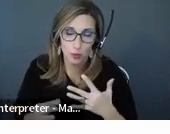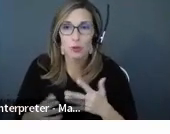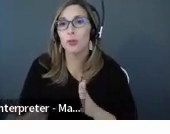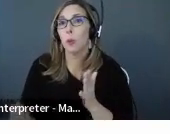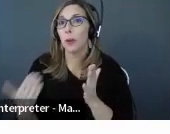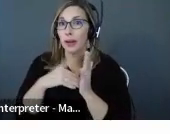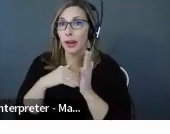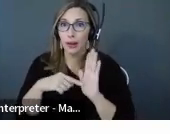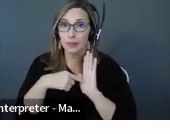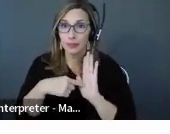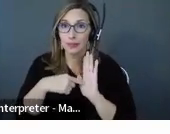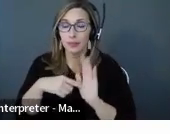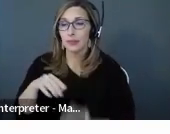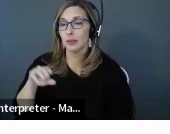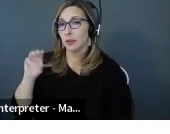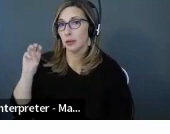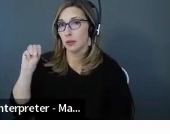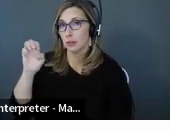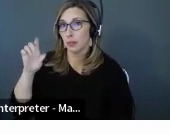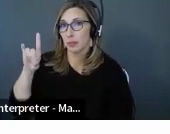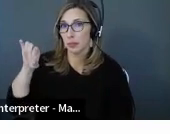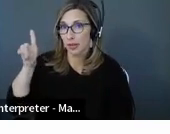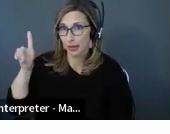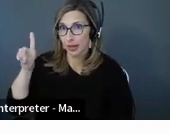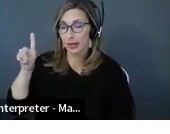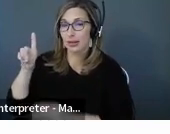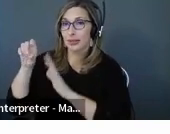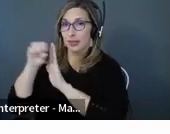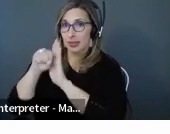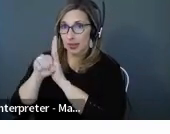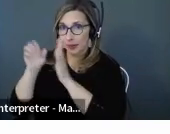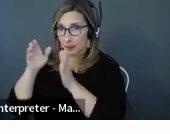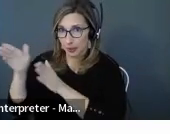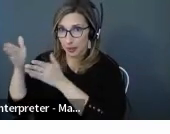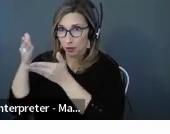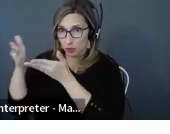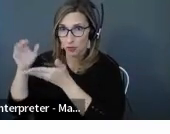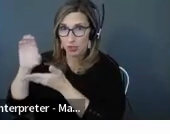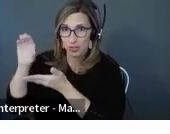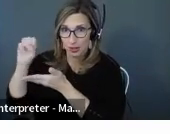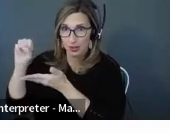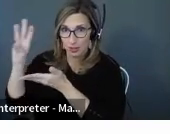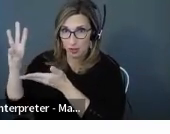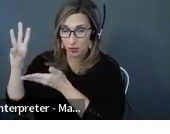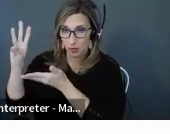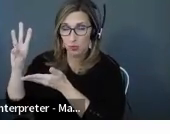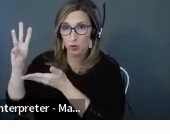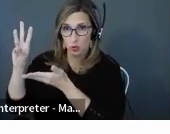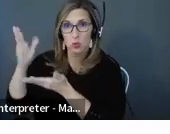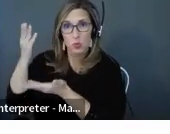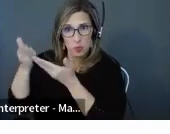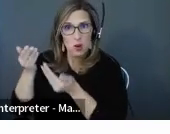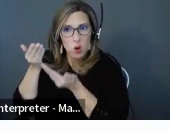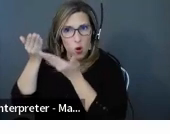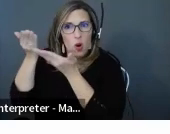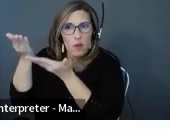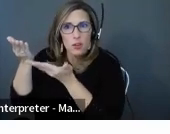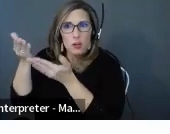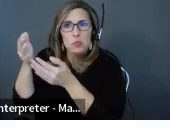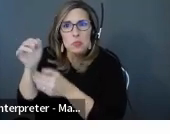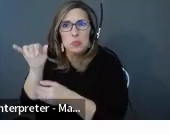context, Medicaid, state plan services, and the CSW might offer